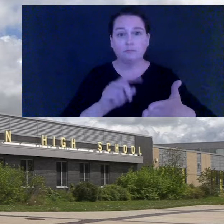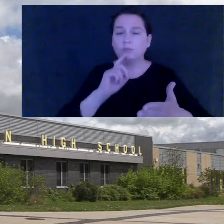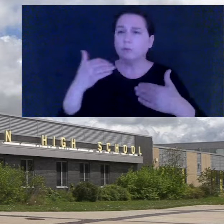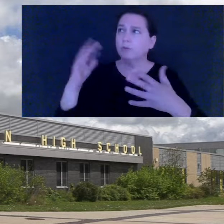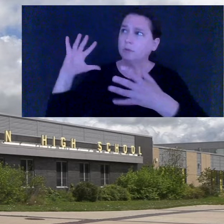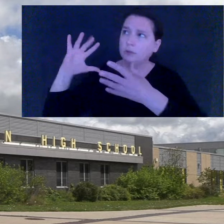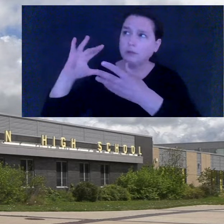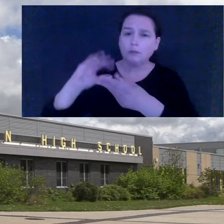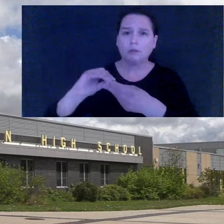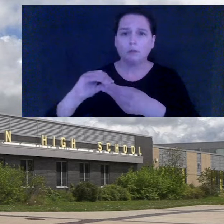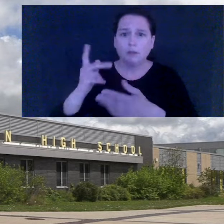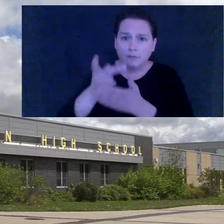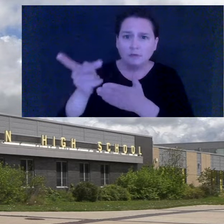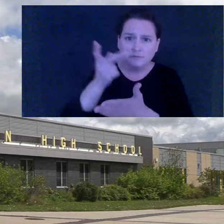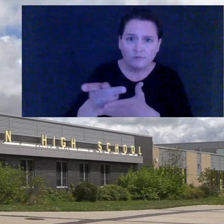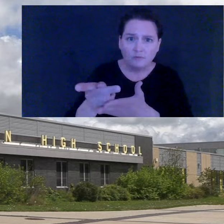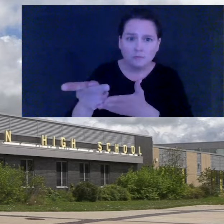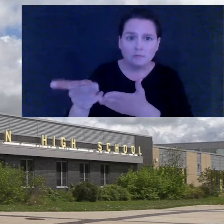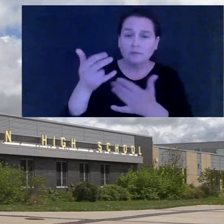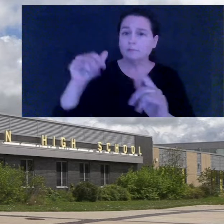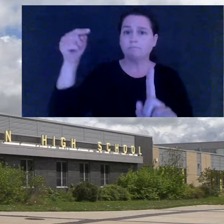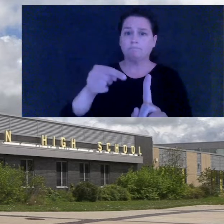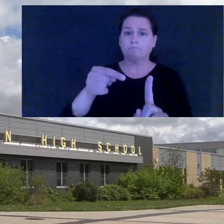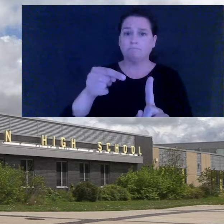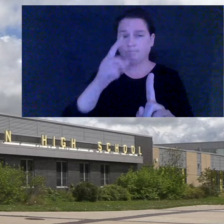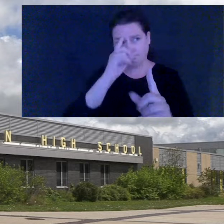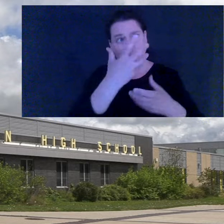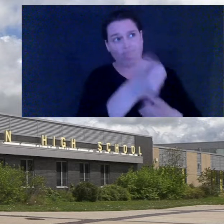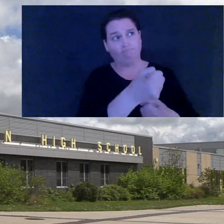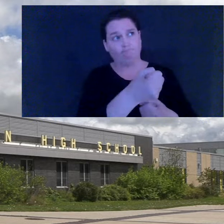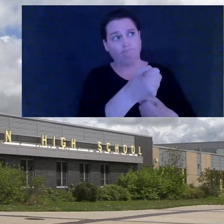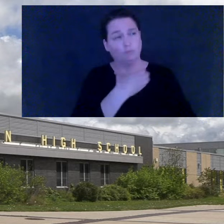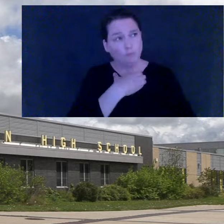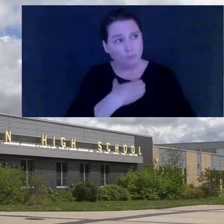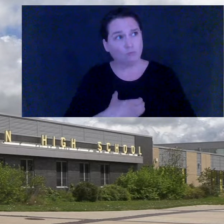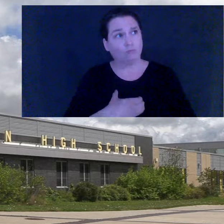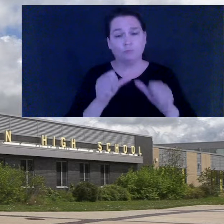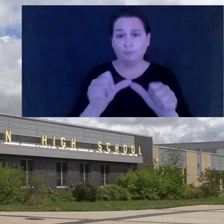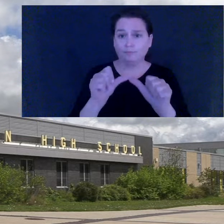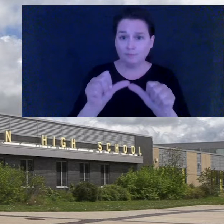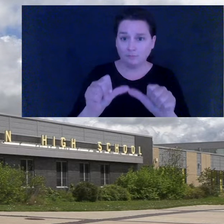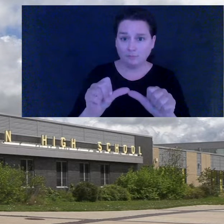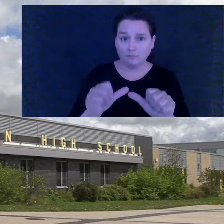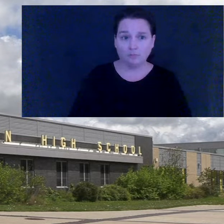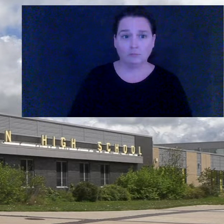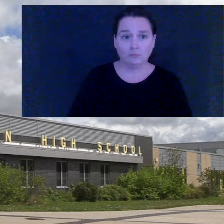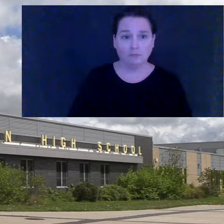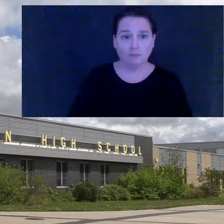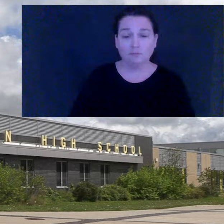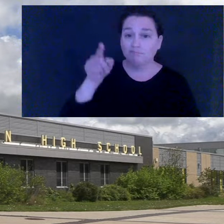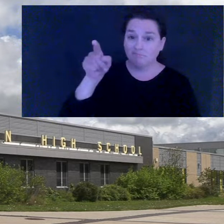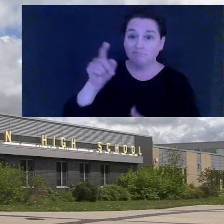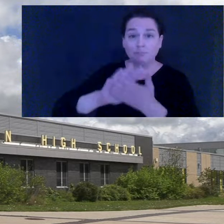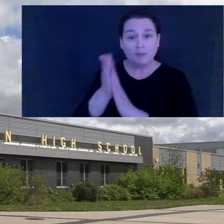defeated for the last time. In 1860, the man who signs his name, A. Lincoln, the man who